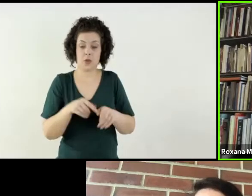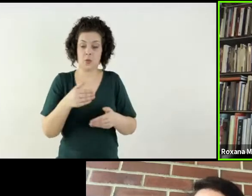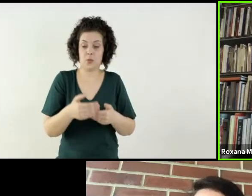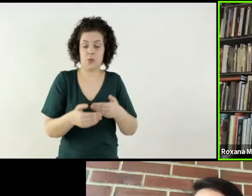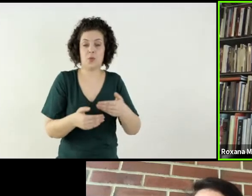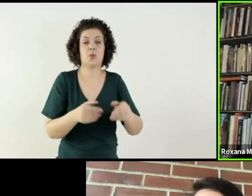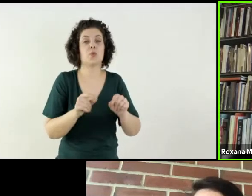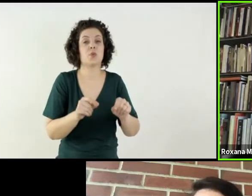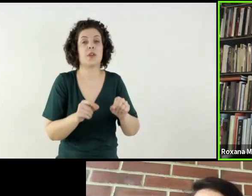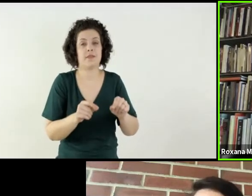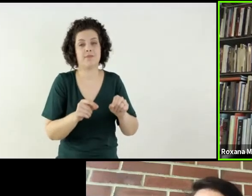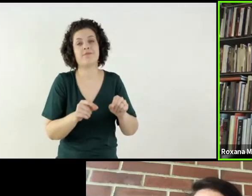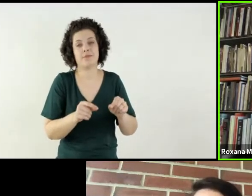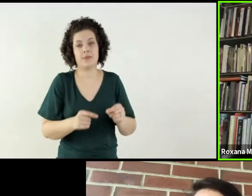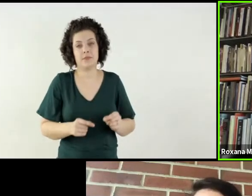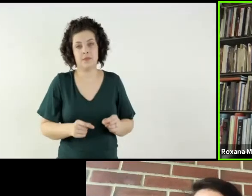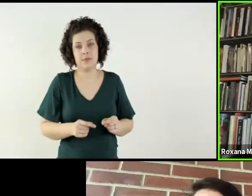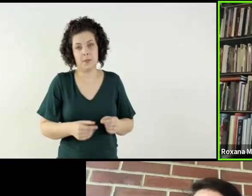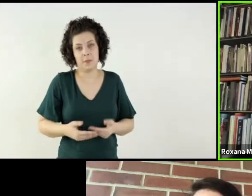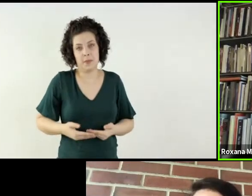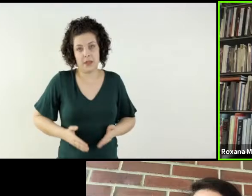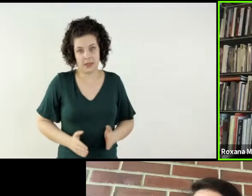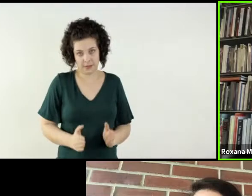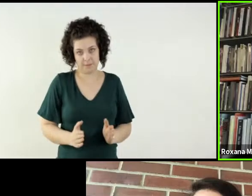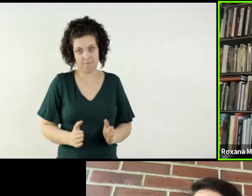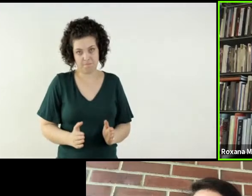childbirth. And